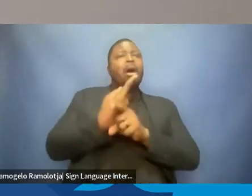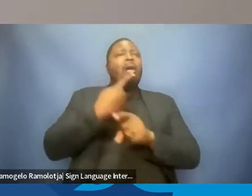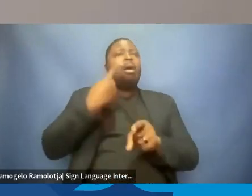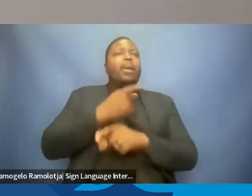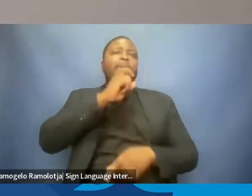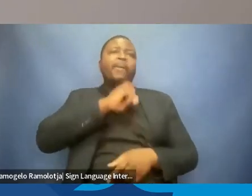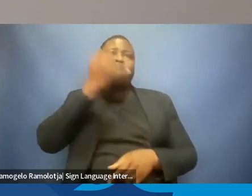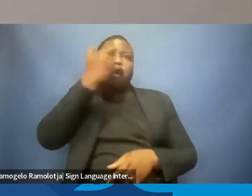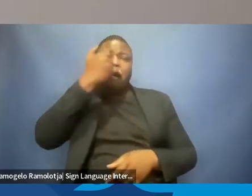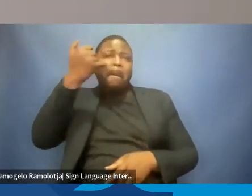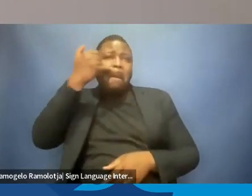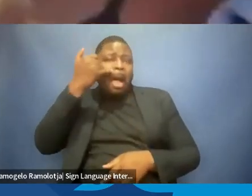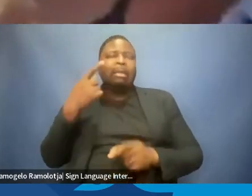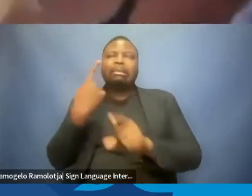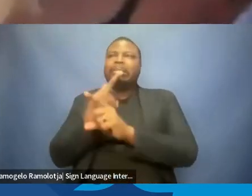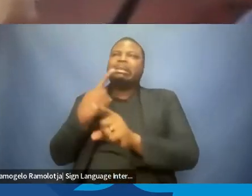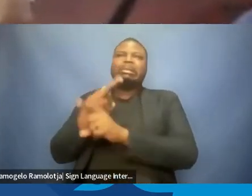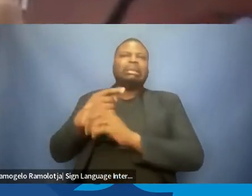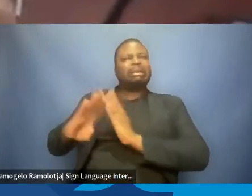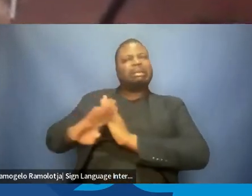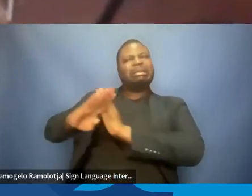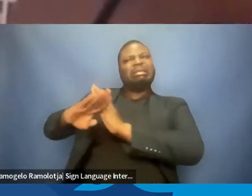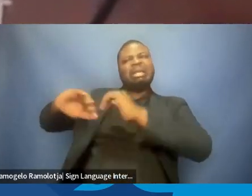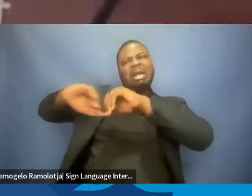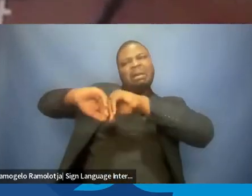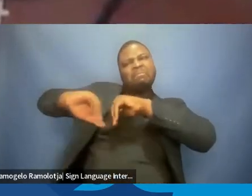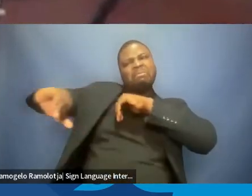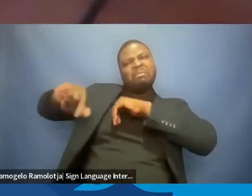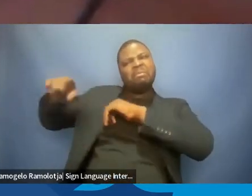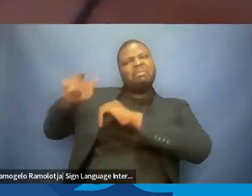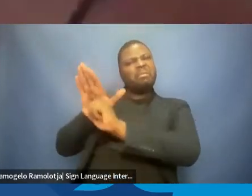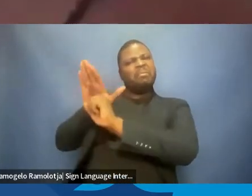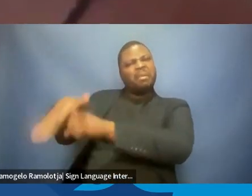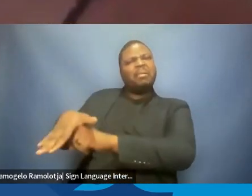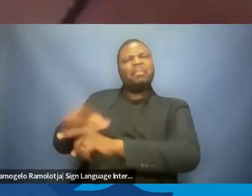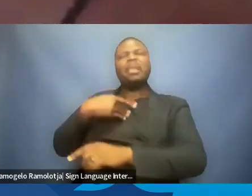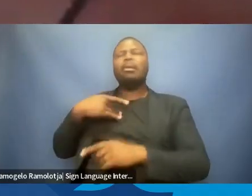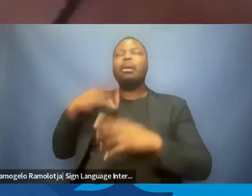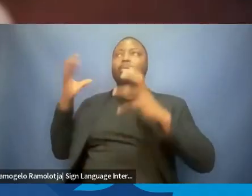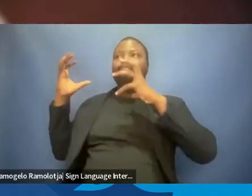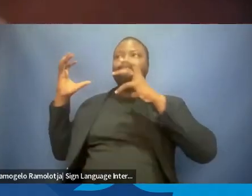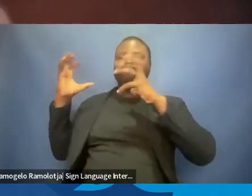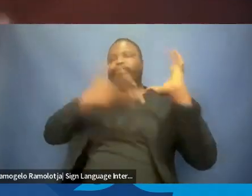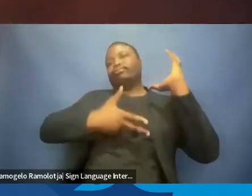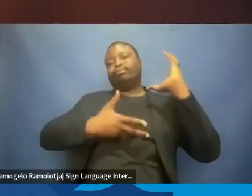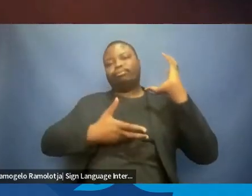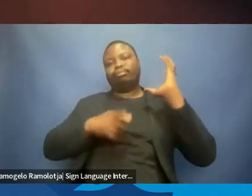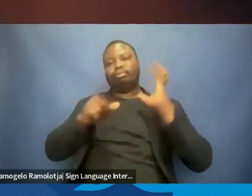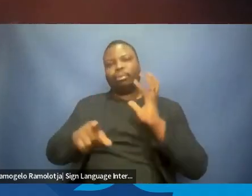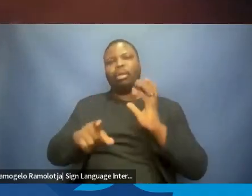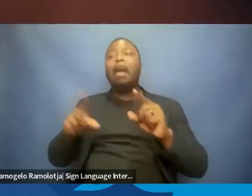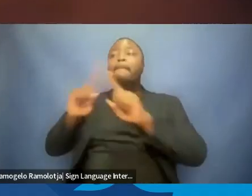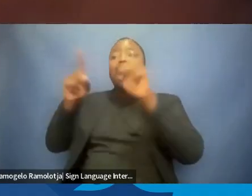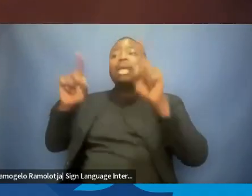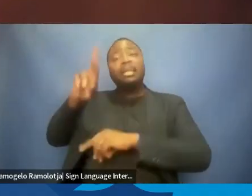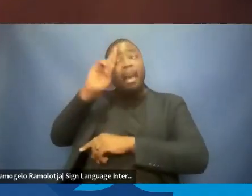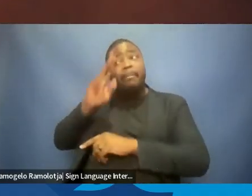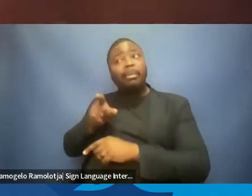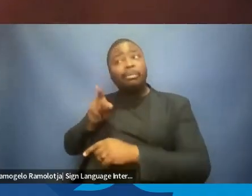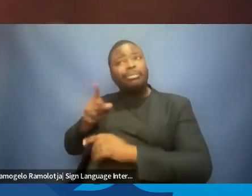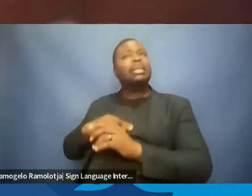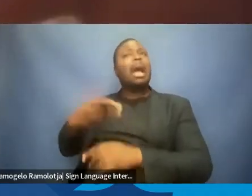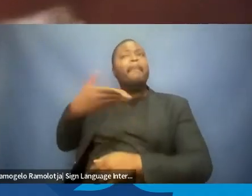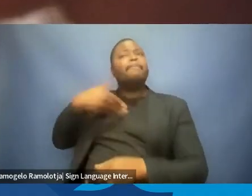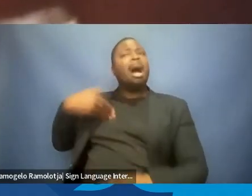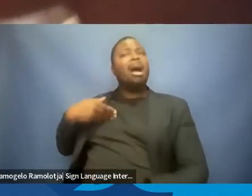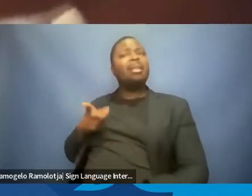much trauma. You're seen as you're a mother, and everyone is expecting mothers to be perfect. And